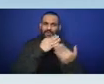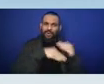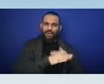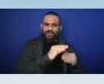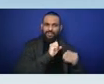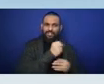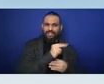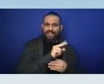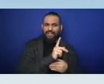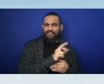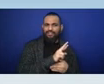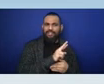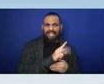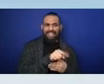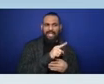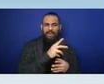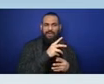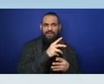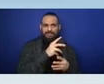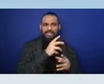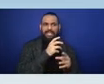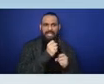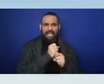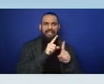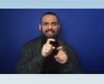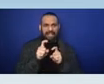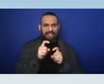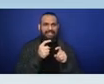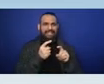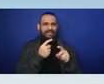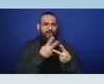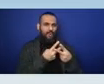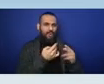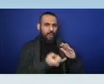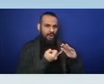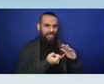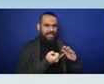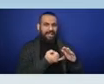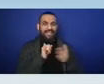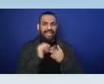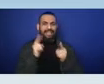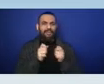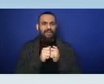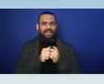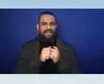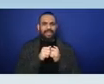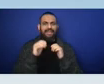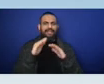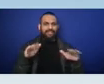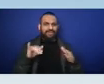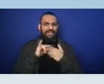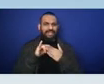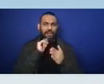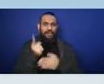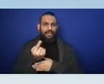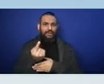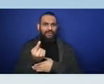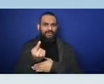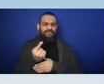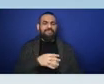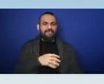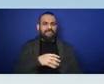unaccompanied minors arriving in our community, and they will get tested and